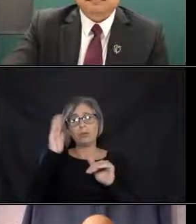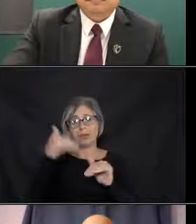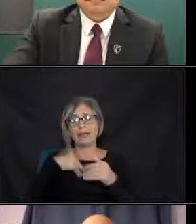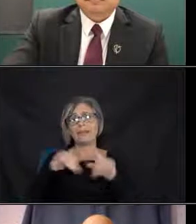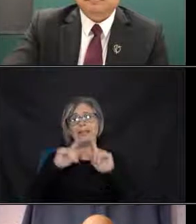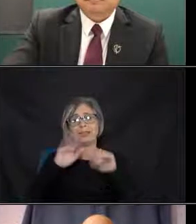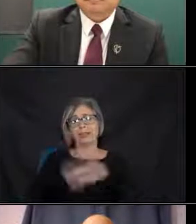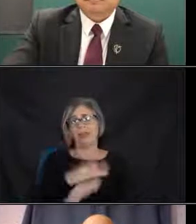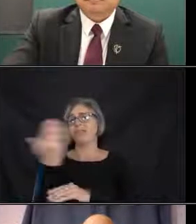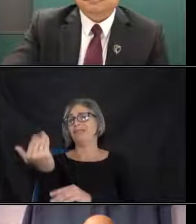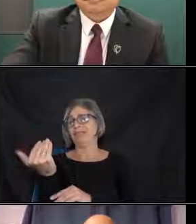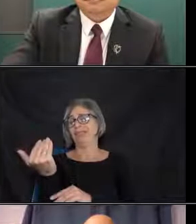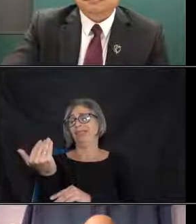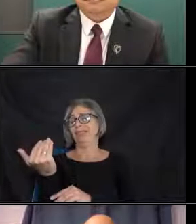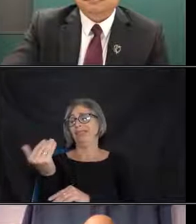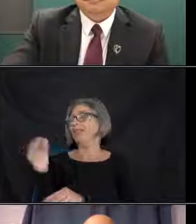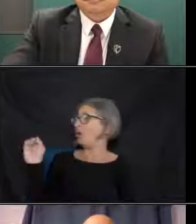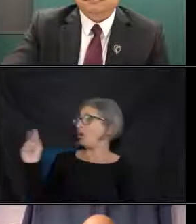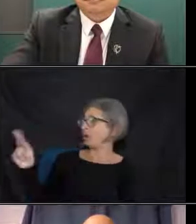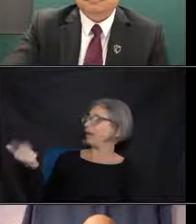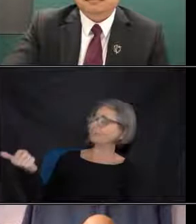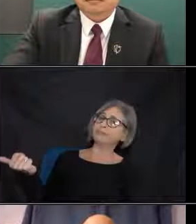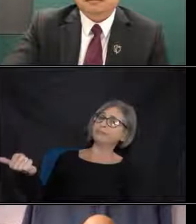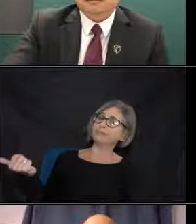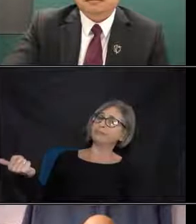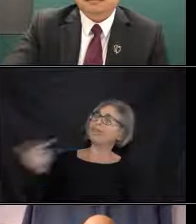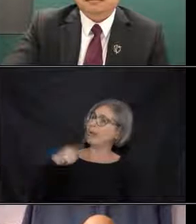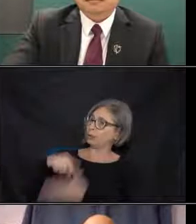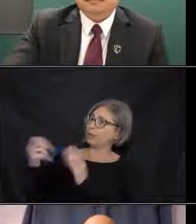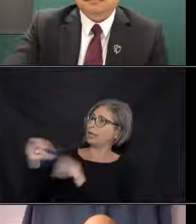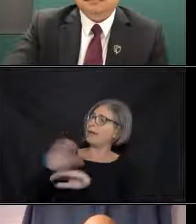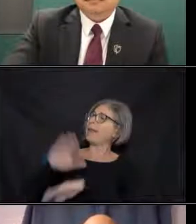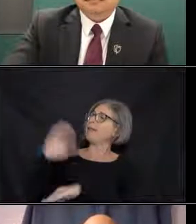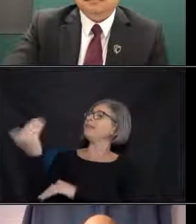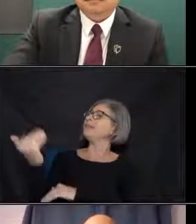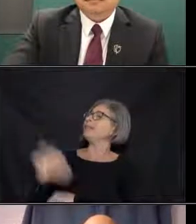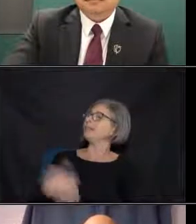the 15th. Okay, I'll check back in on the 15th.